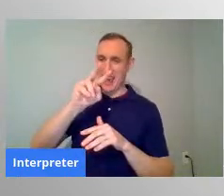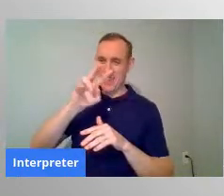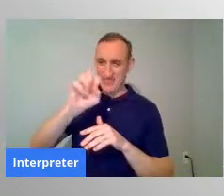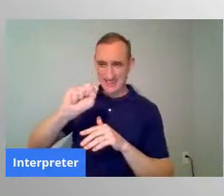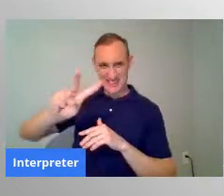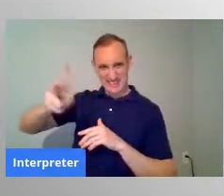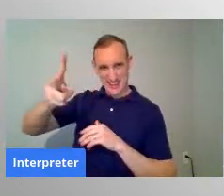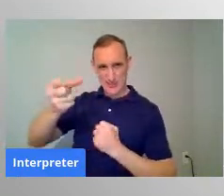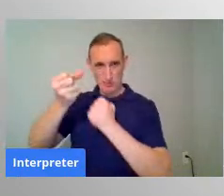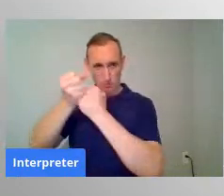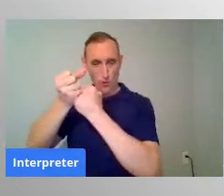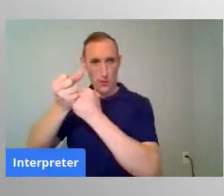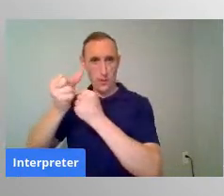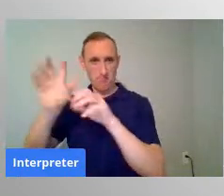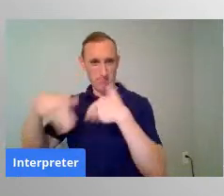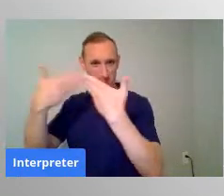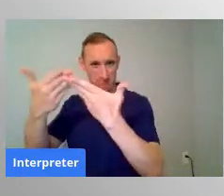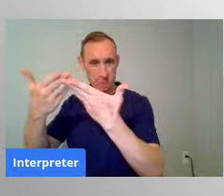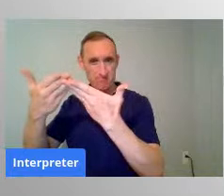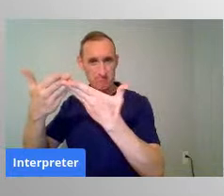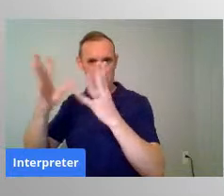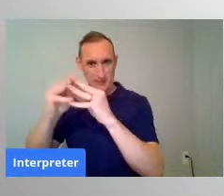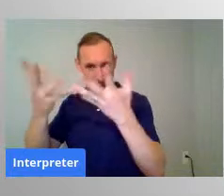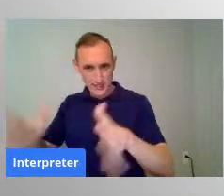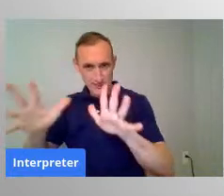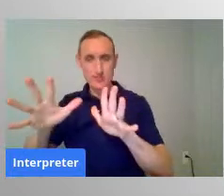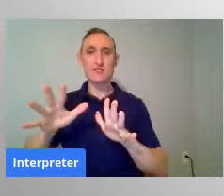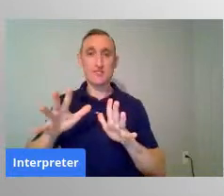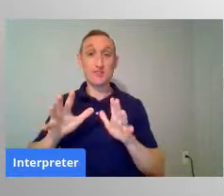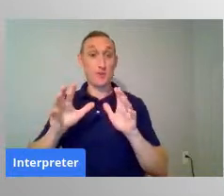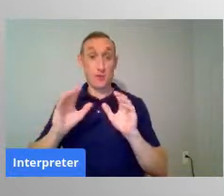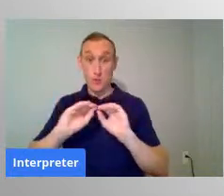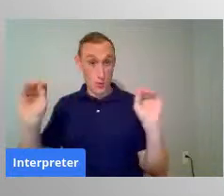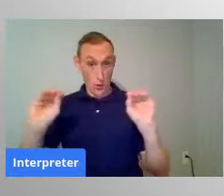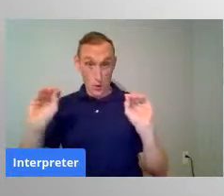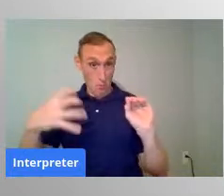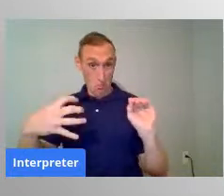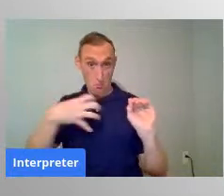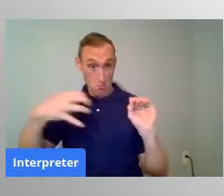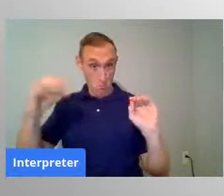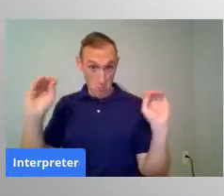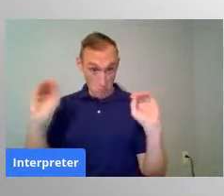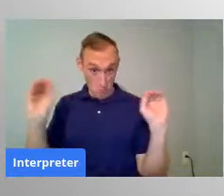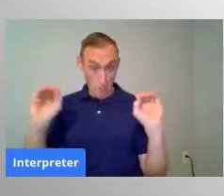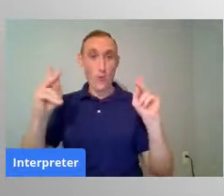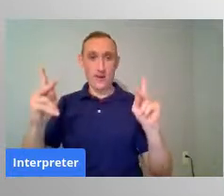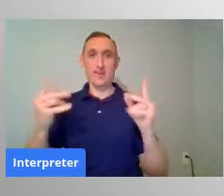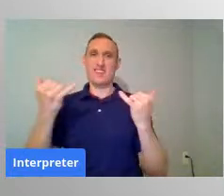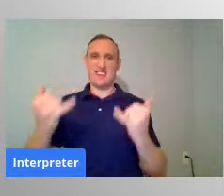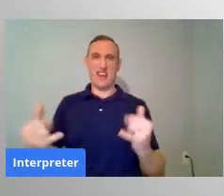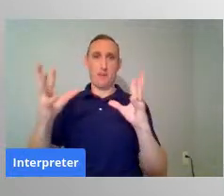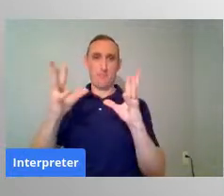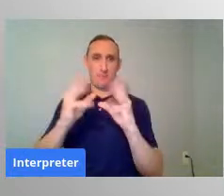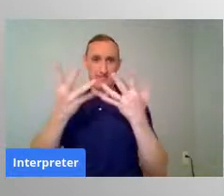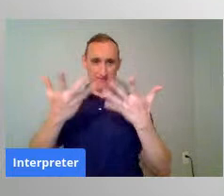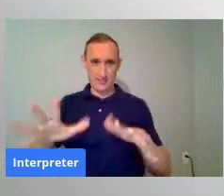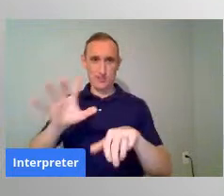Ms. Davis was second. I understand that there are no objections. We are adjourned at 8:02